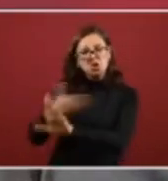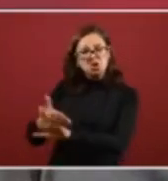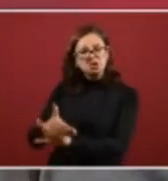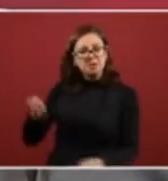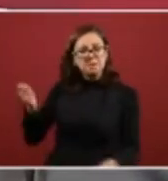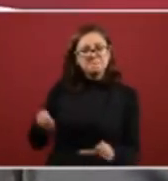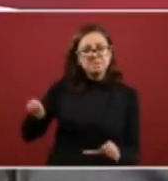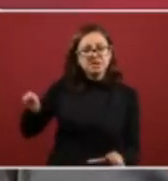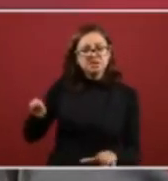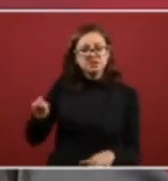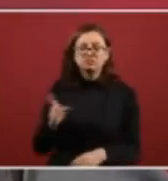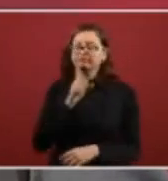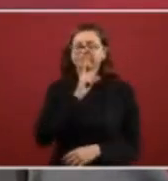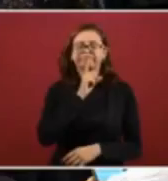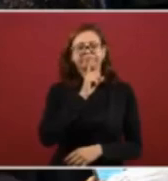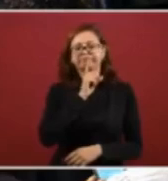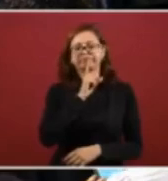resolutions